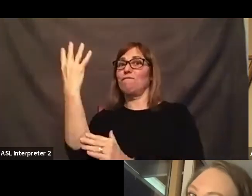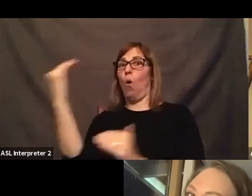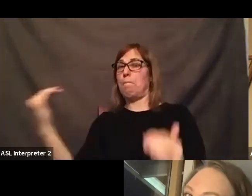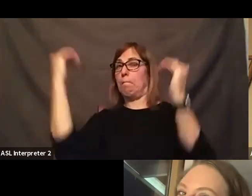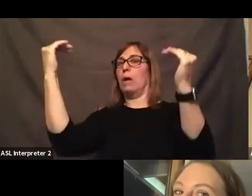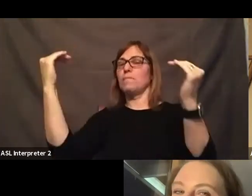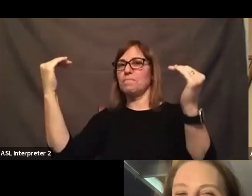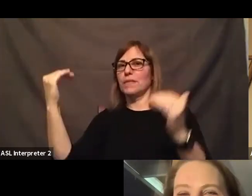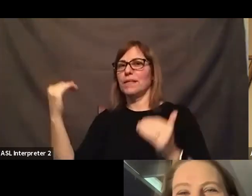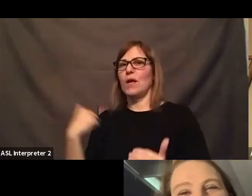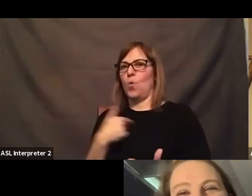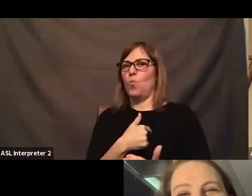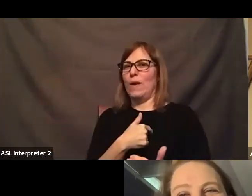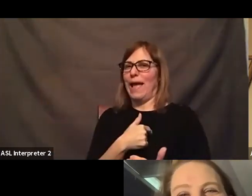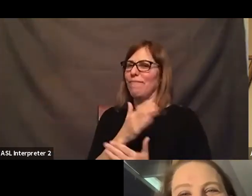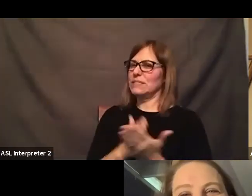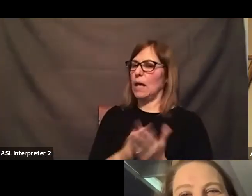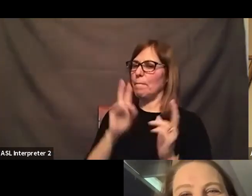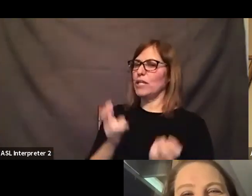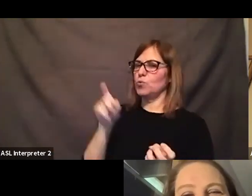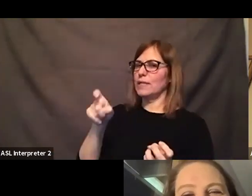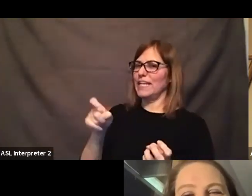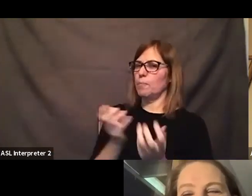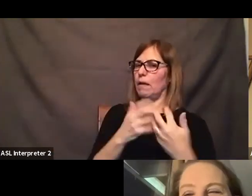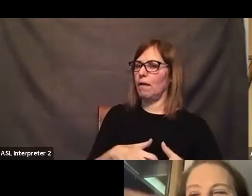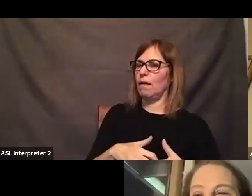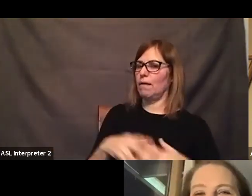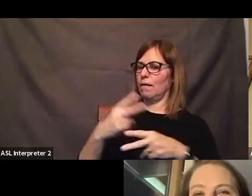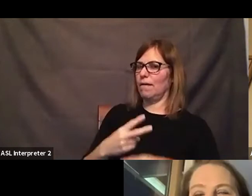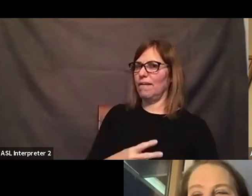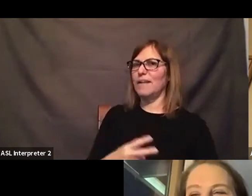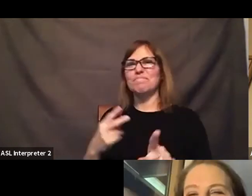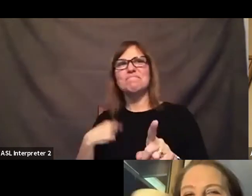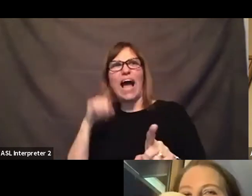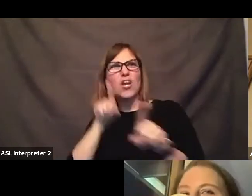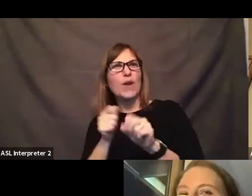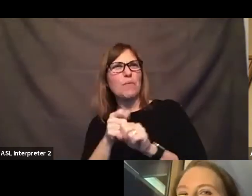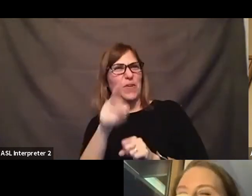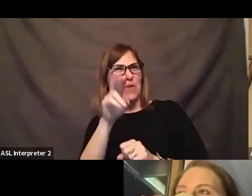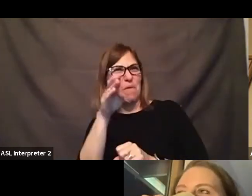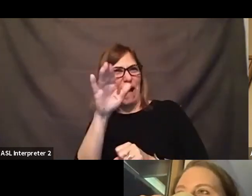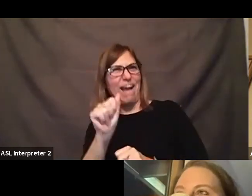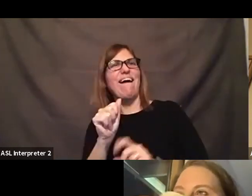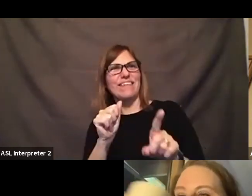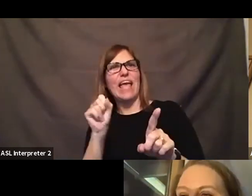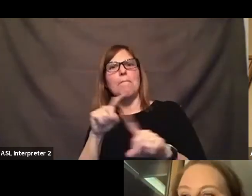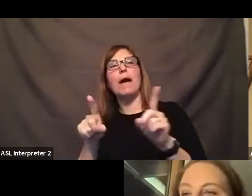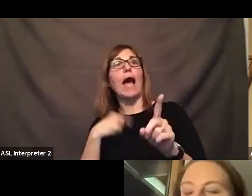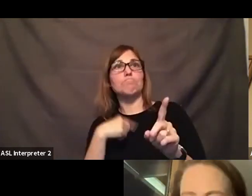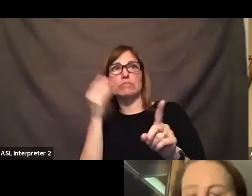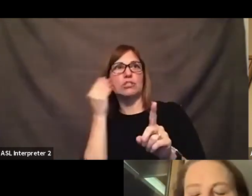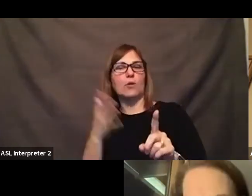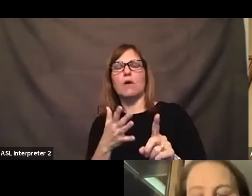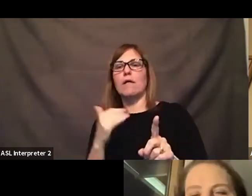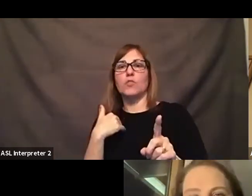we've got some issues. I agree with you, Rebecca. I guess what I'm saying is that some of the technologies that we have now, right, level